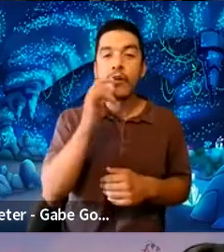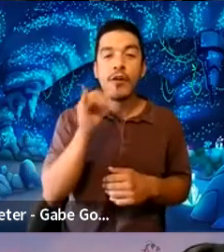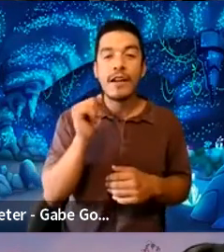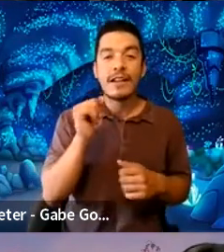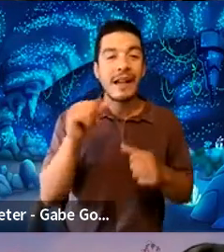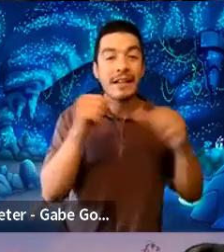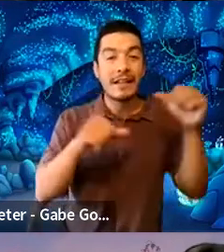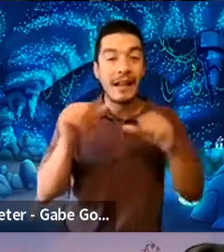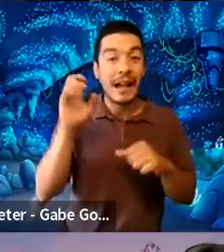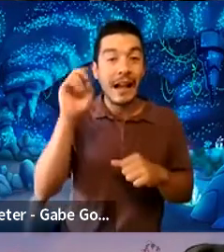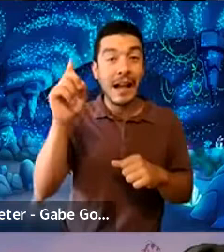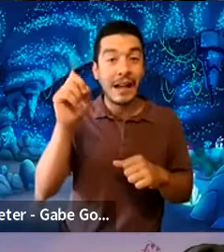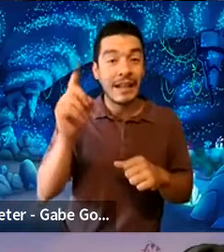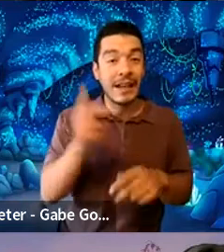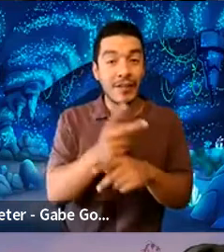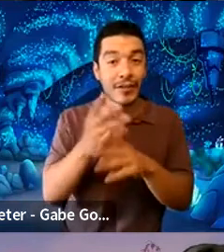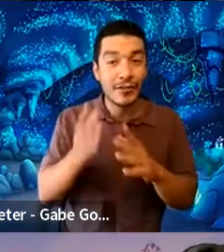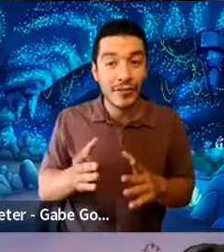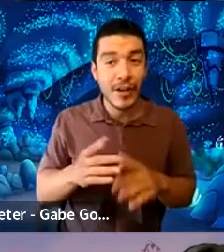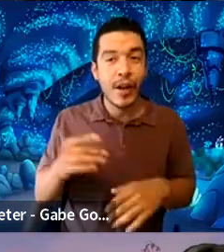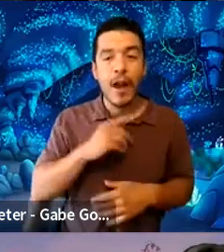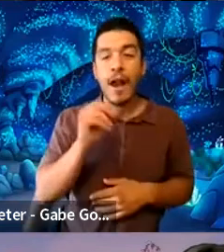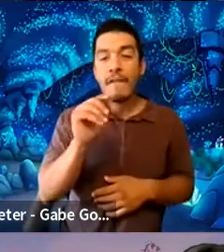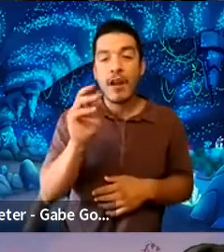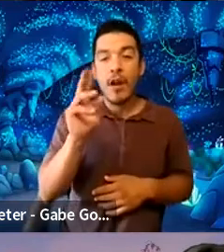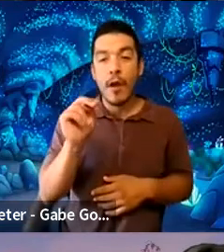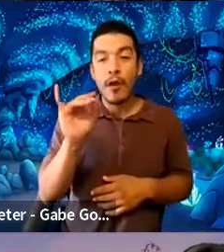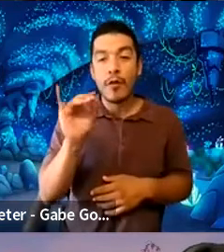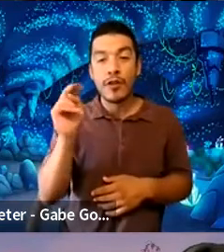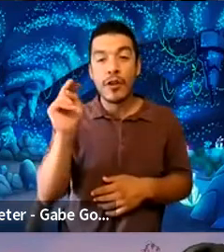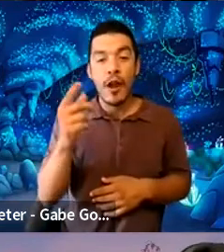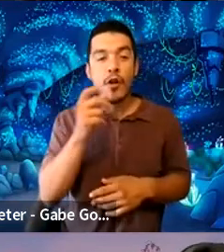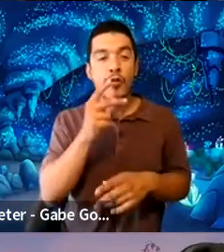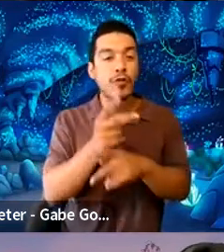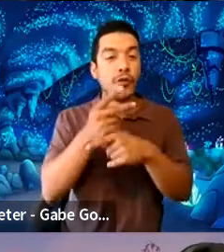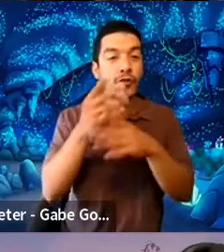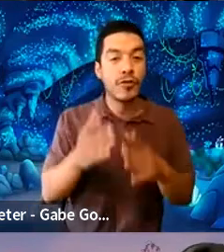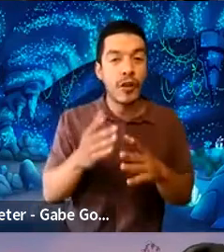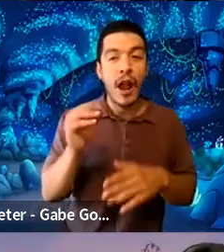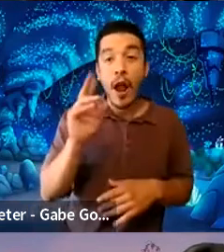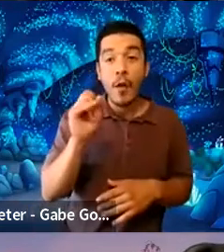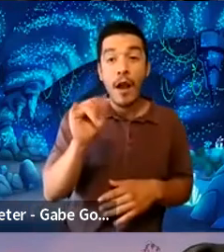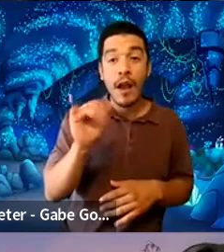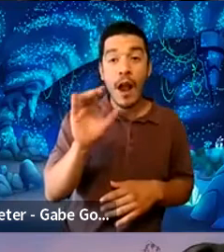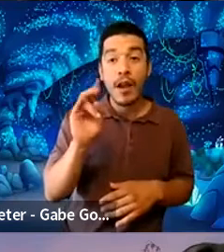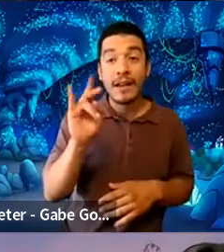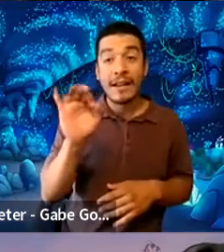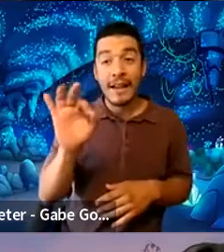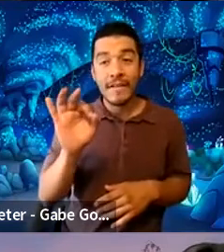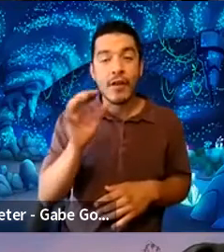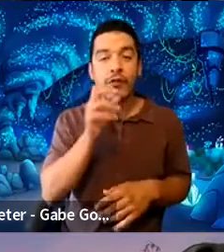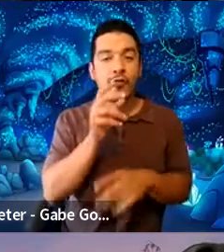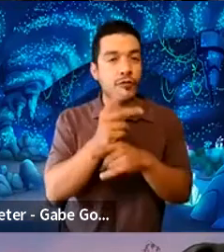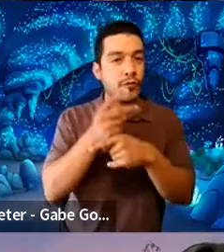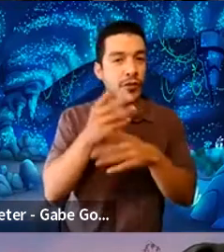science education consultant. We have Donna Brown, Guillaume, consulting producer, and Rusty Cundieff, consulting